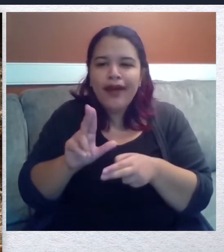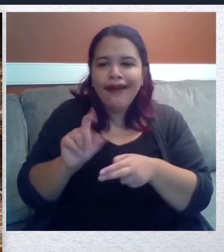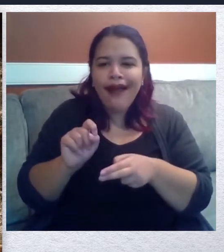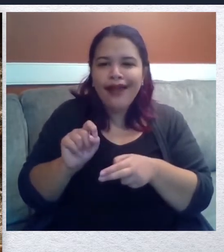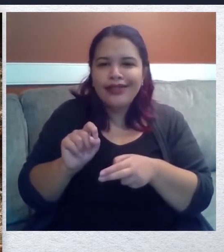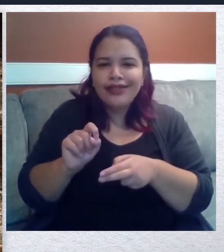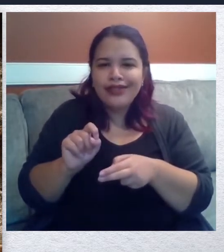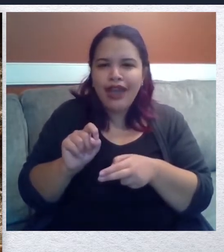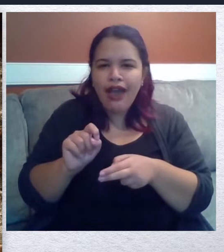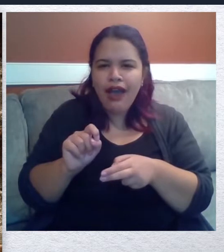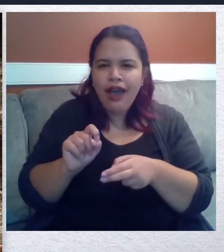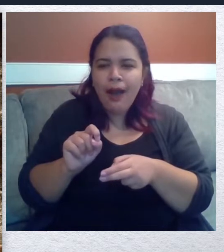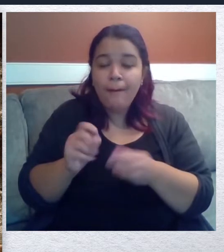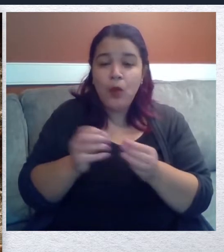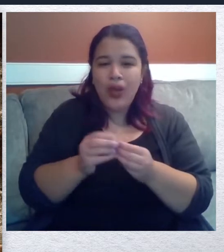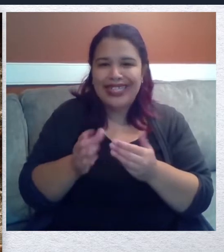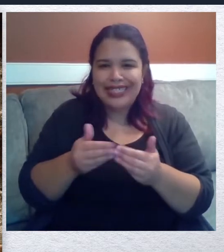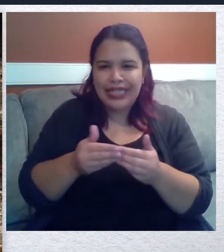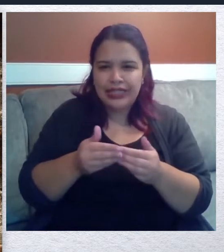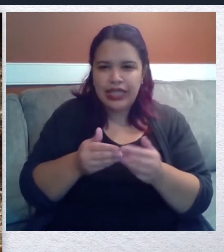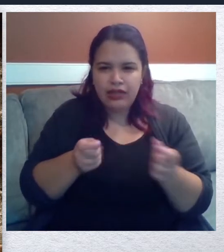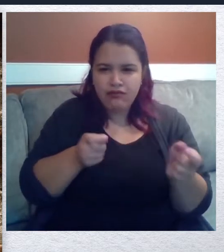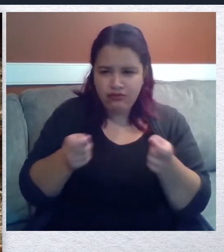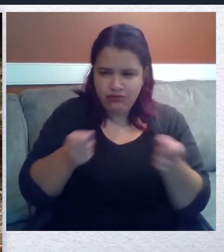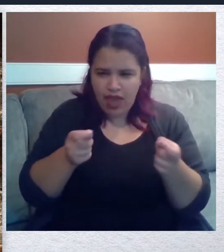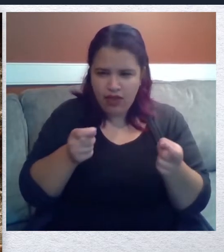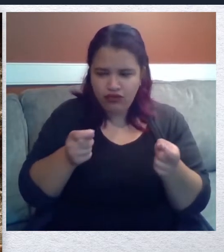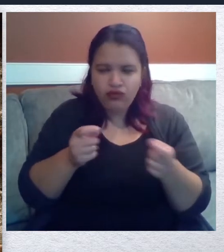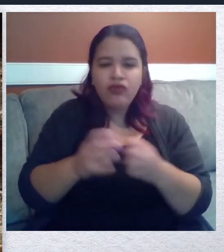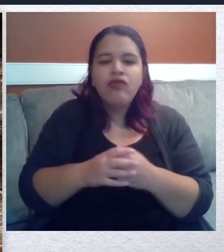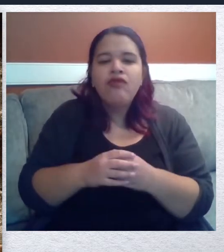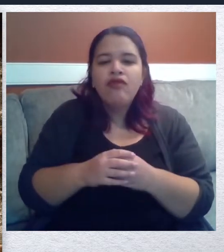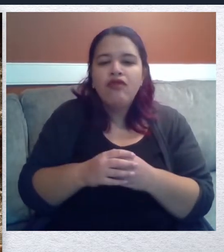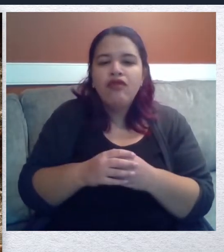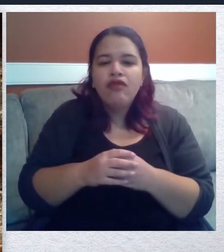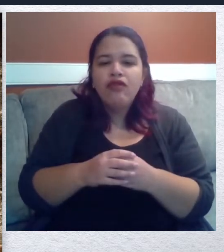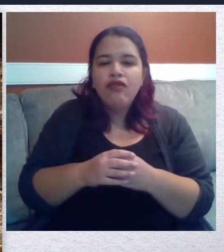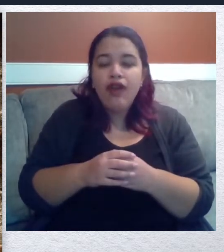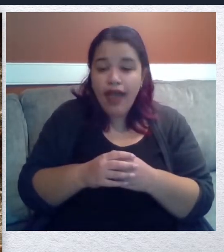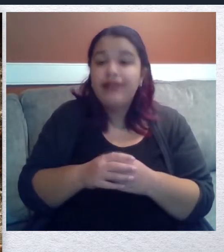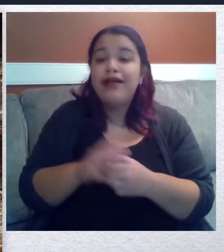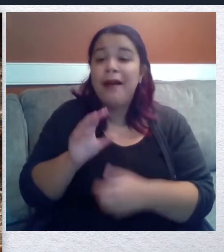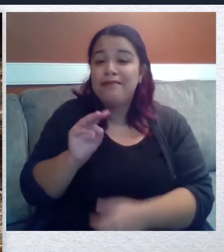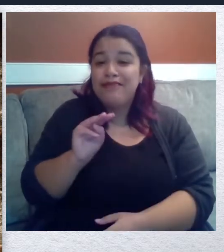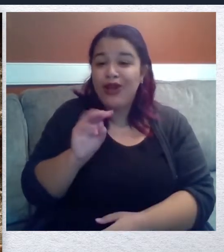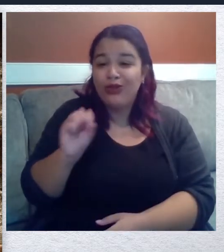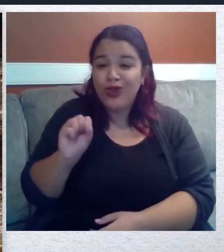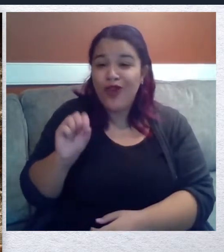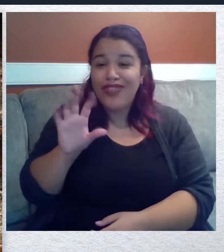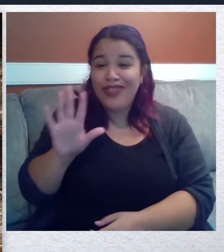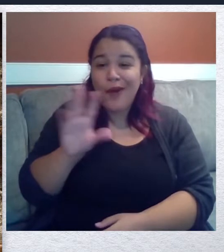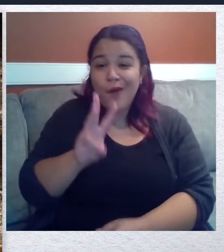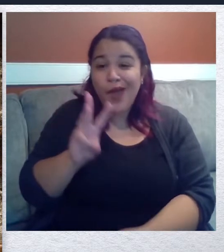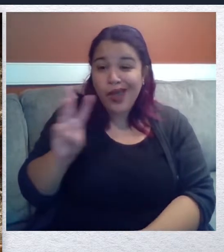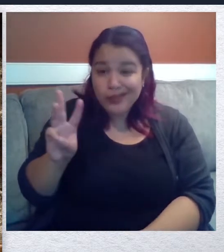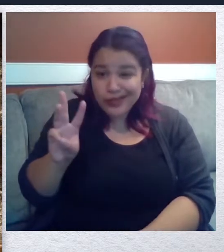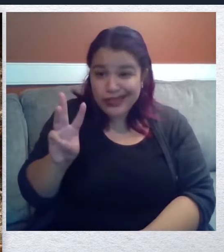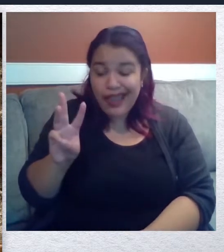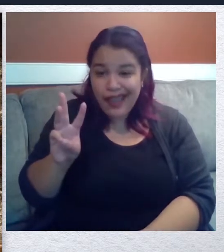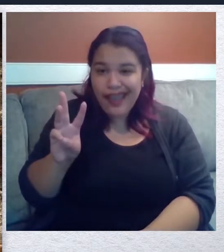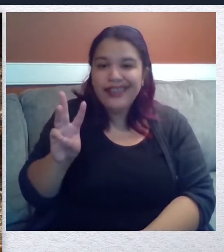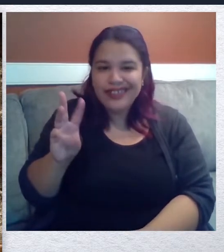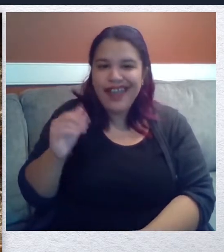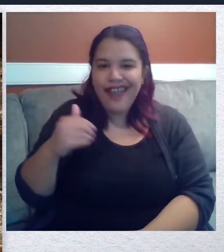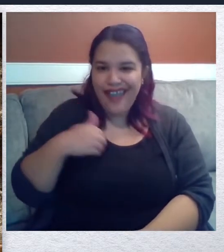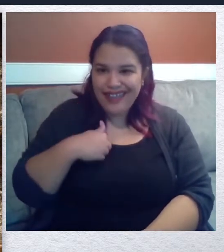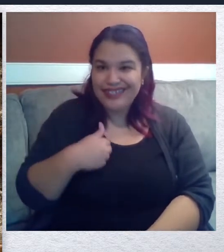explore and navigate Microsoft Teams. Microsoft Office on Accessibility has guides for using